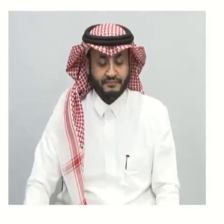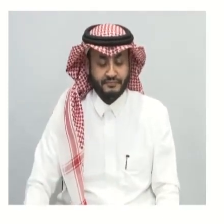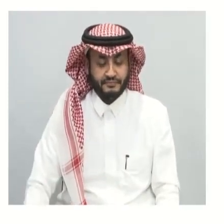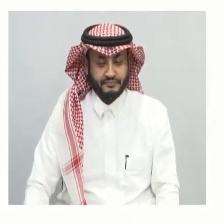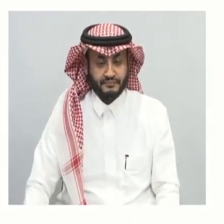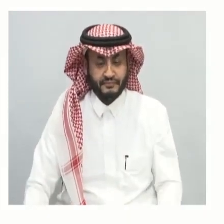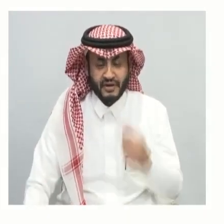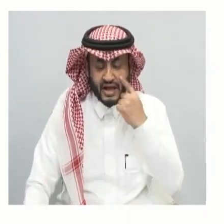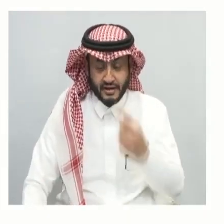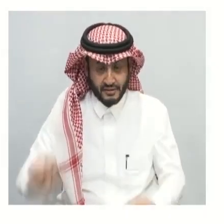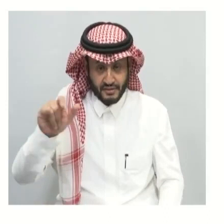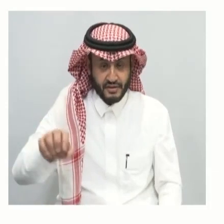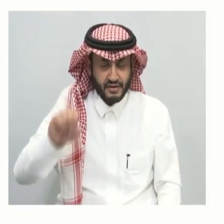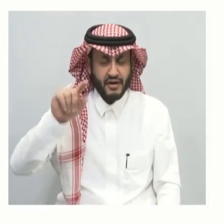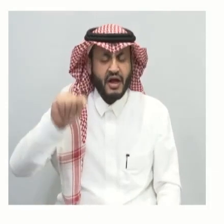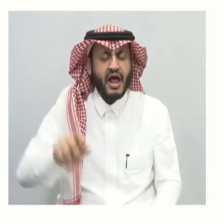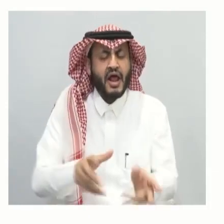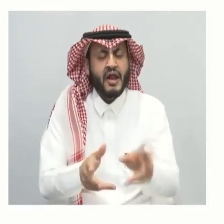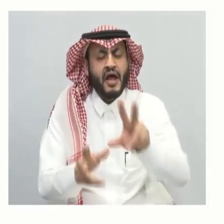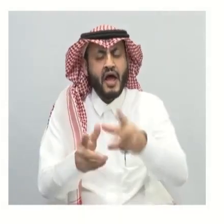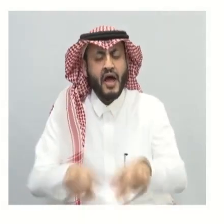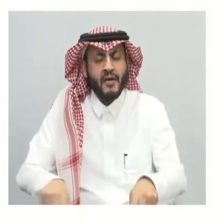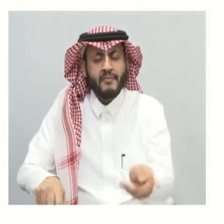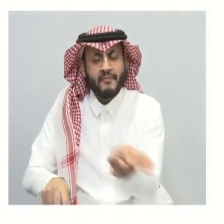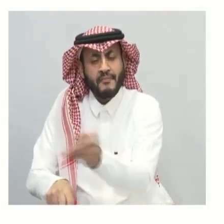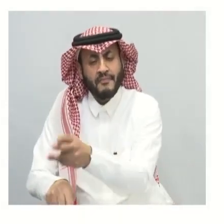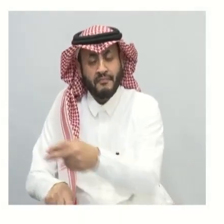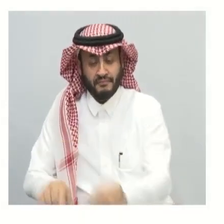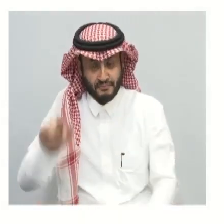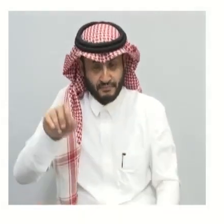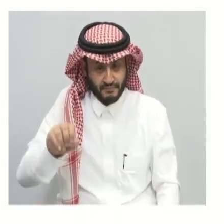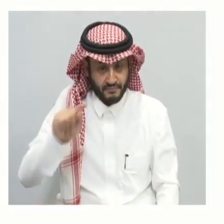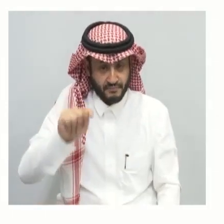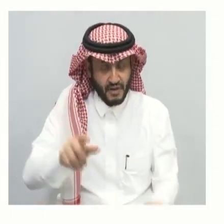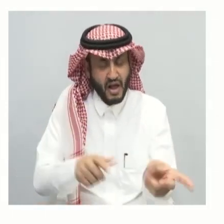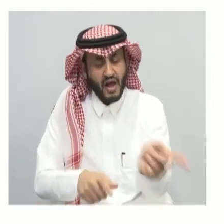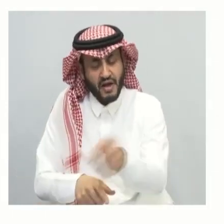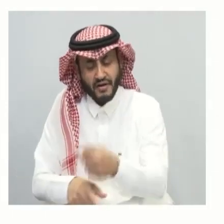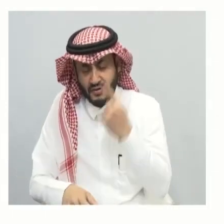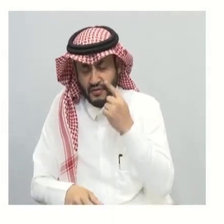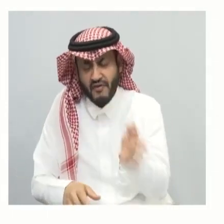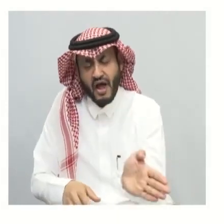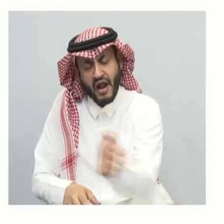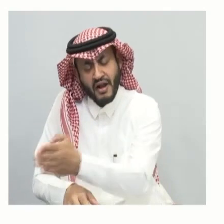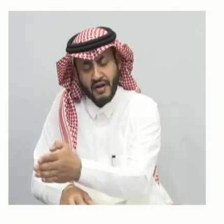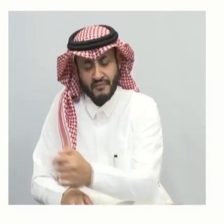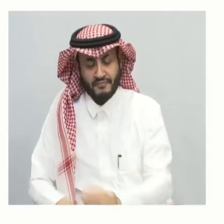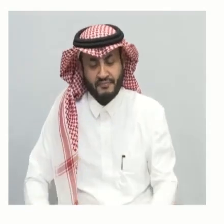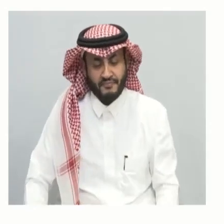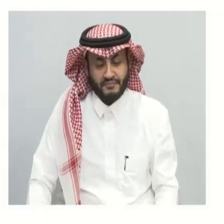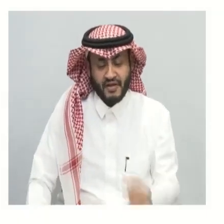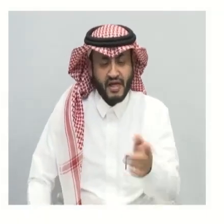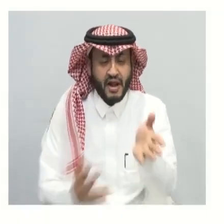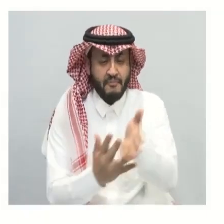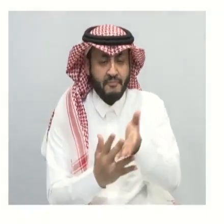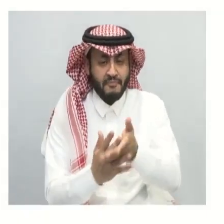comes at the end of the sentence and the question. However, in here, already will come in the middle of the